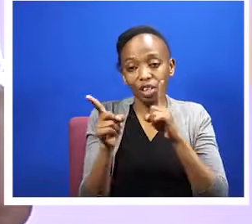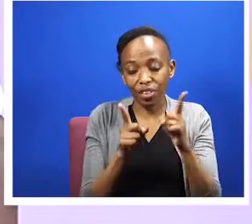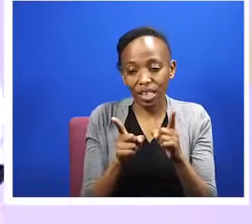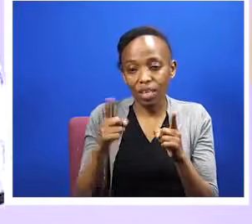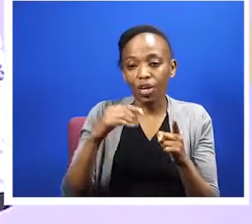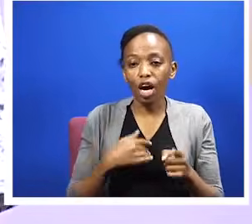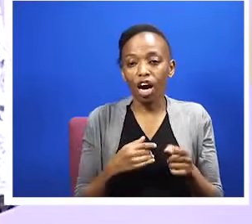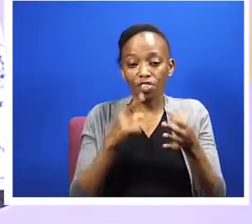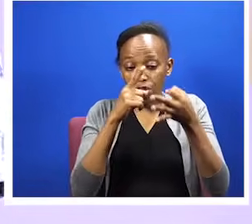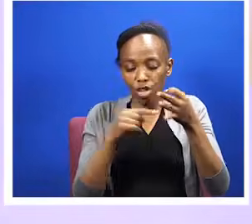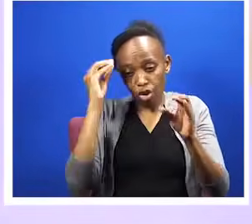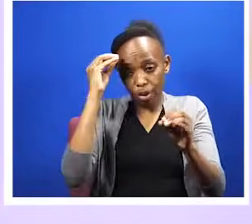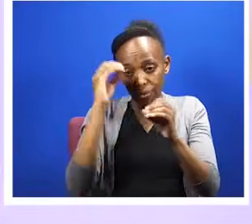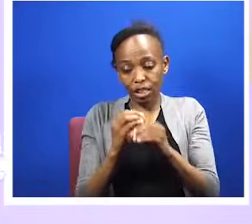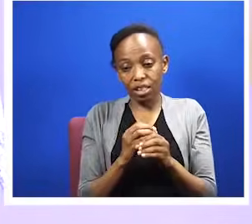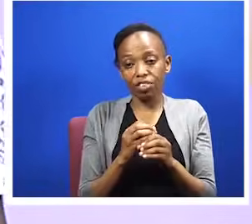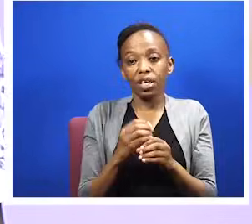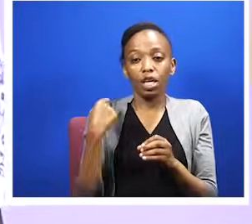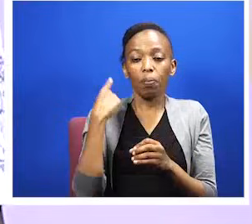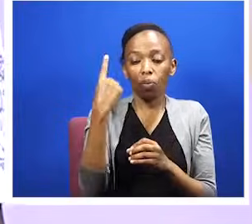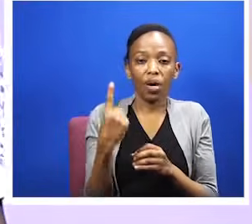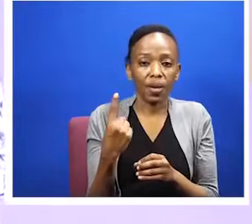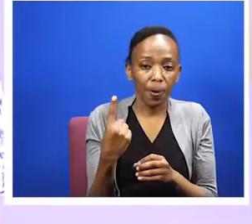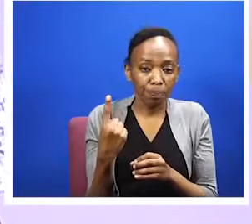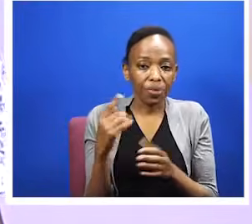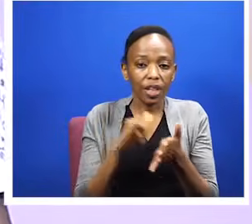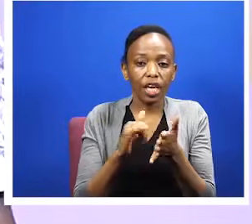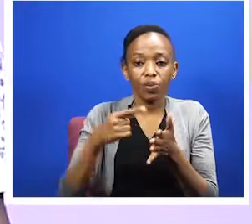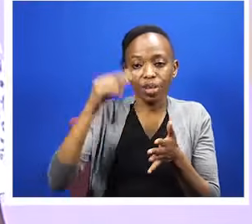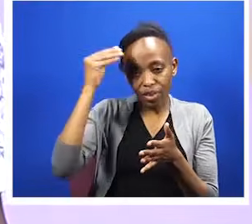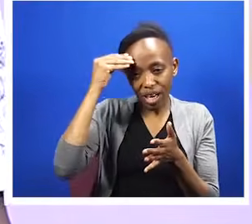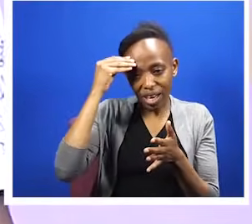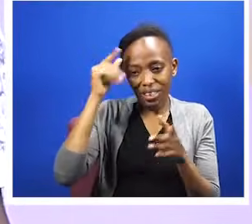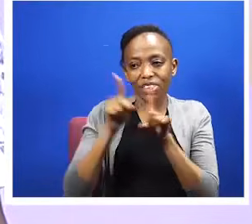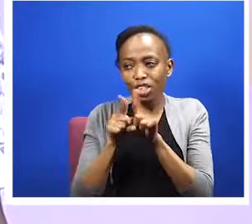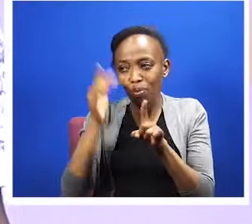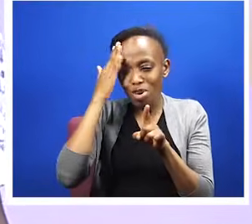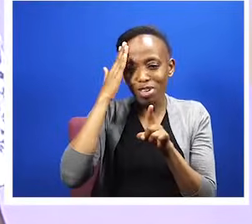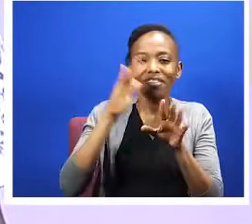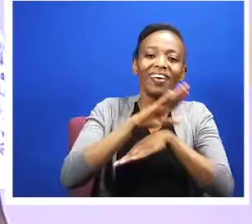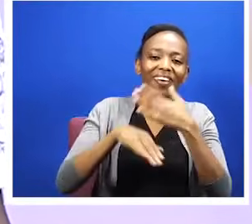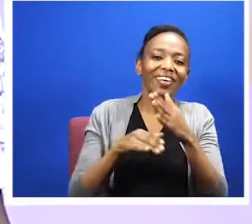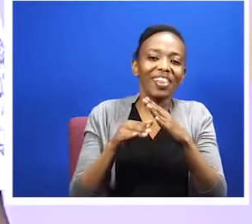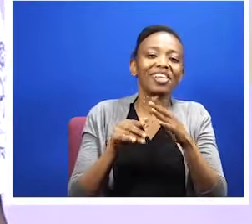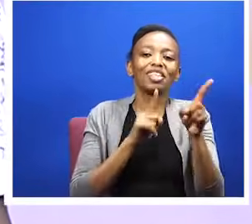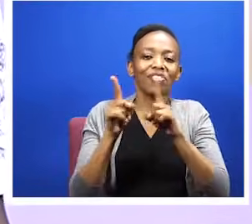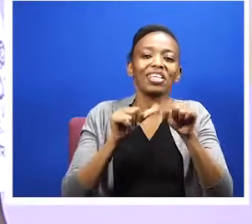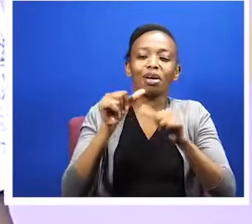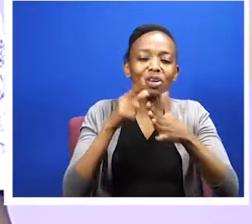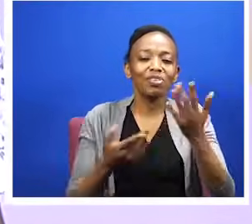have 3 objectives. Objective number 1 is that we shall learn. We shall know what the safari is all